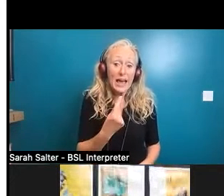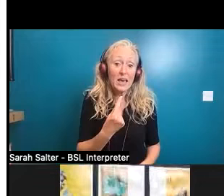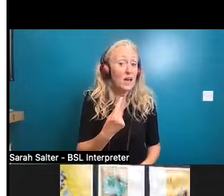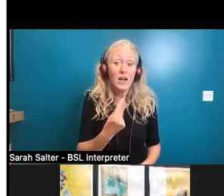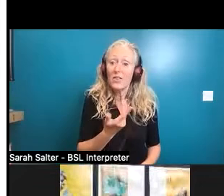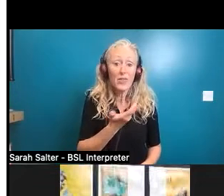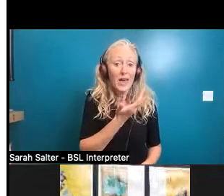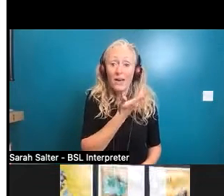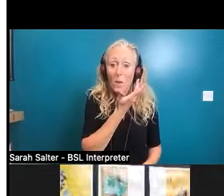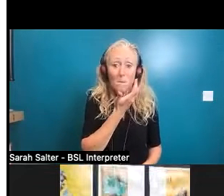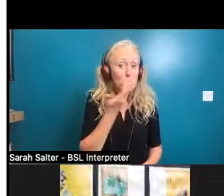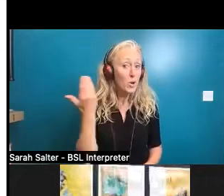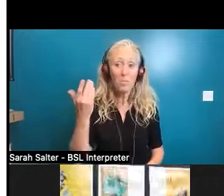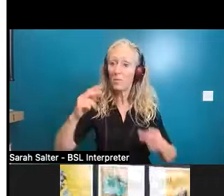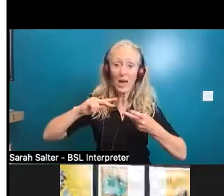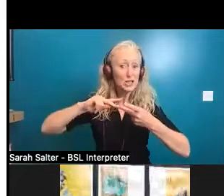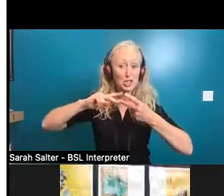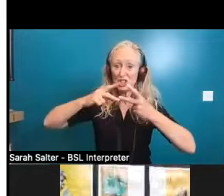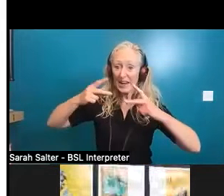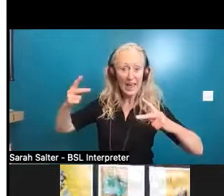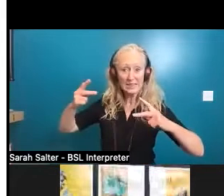findings, no genetic findings.